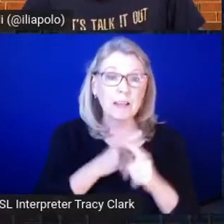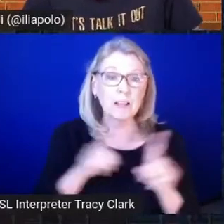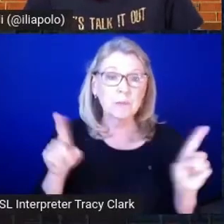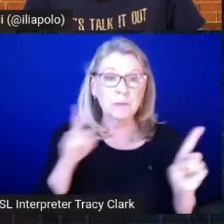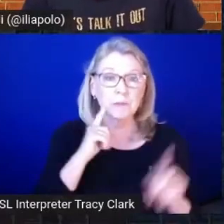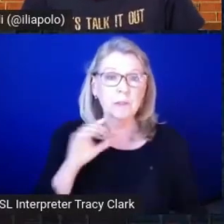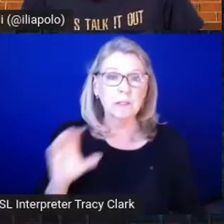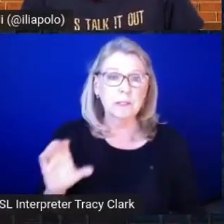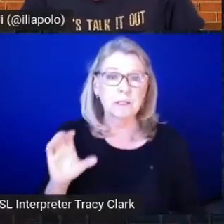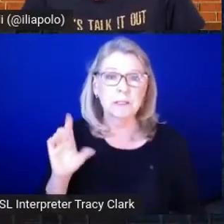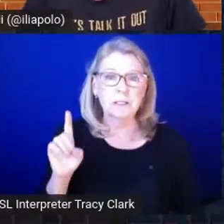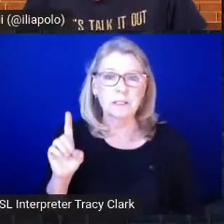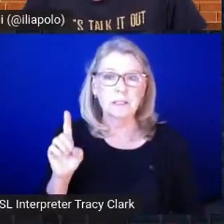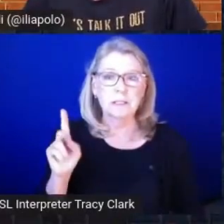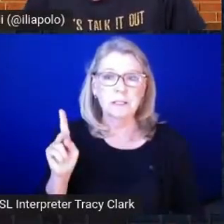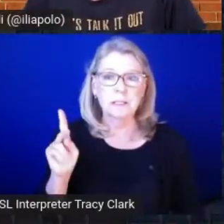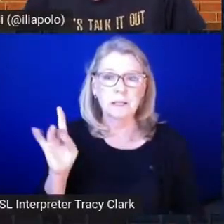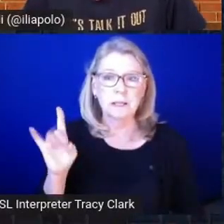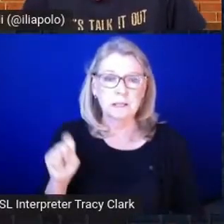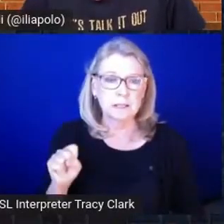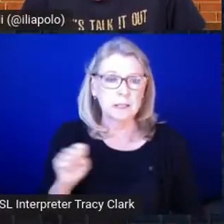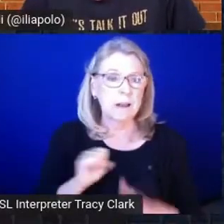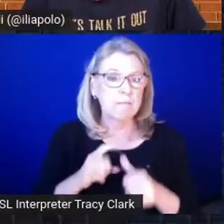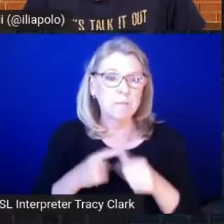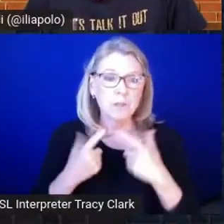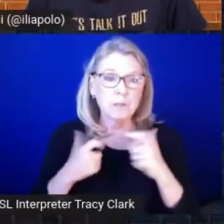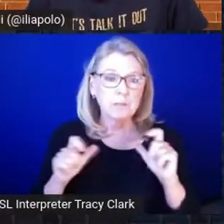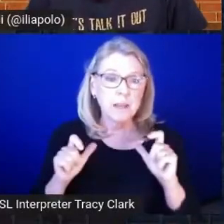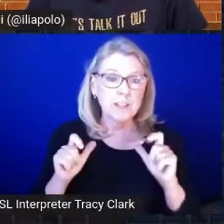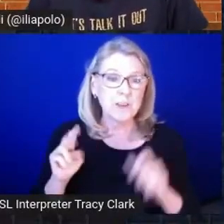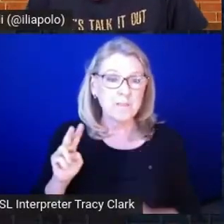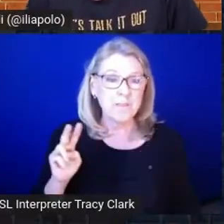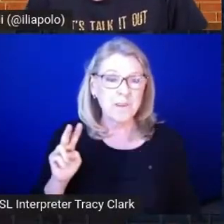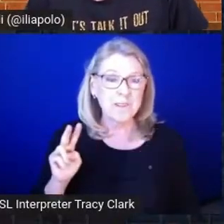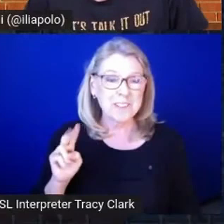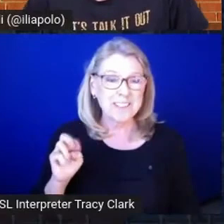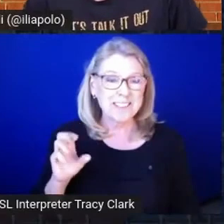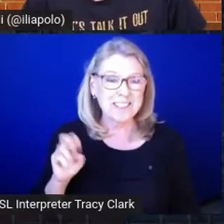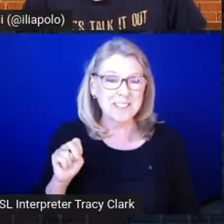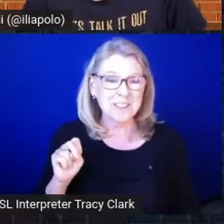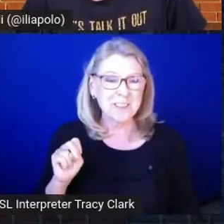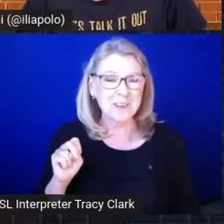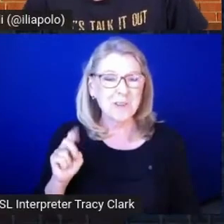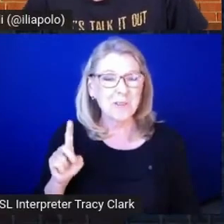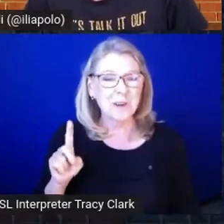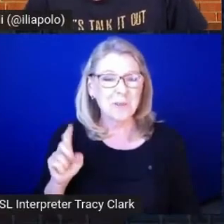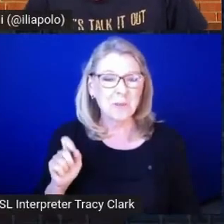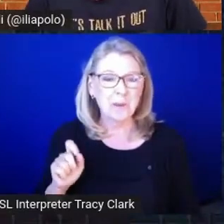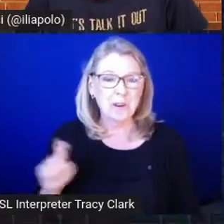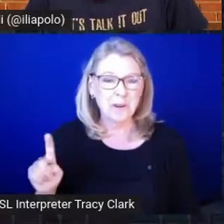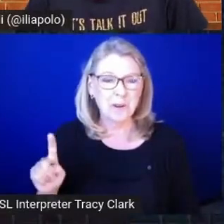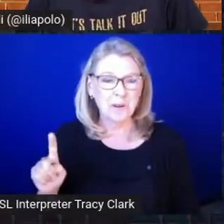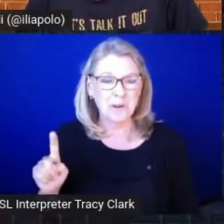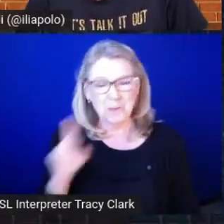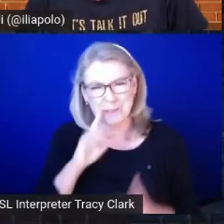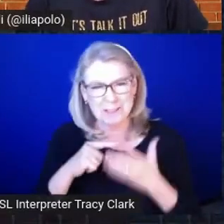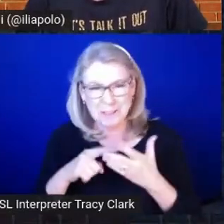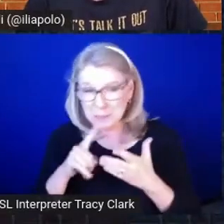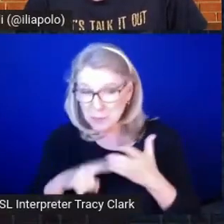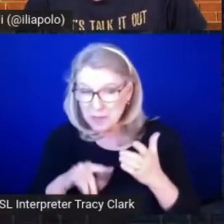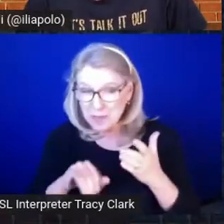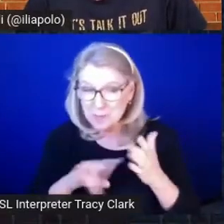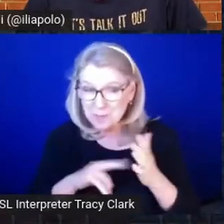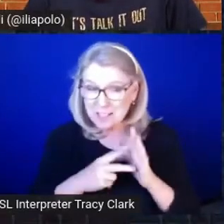first major version, 1.0. And we'll talk a little bit about what that means and the enhancements we made. But let's first talk and